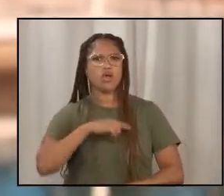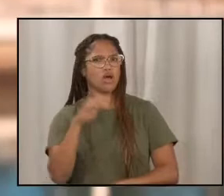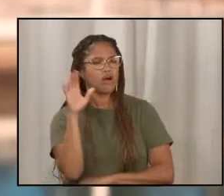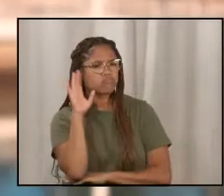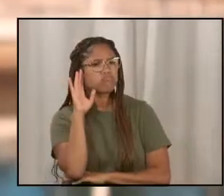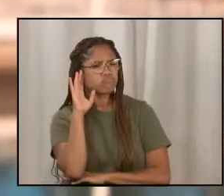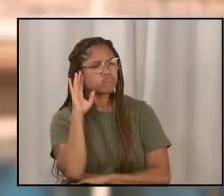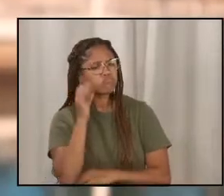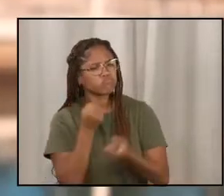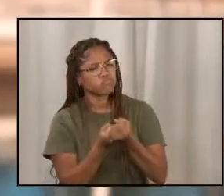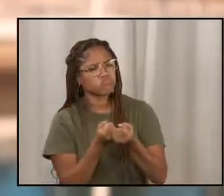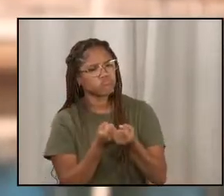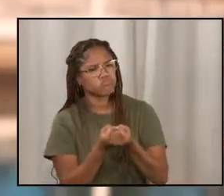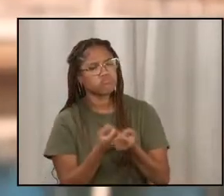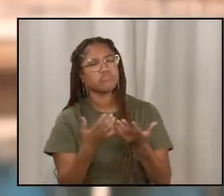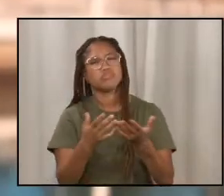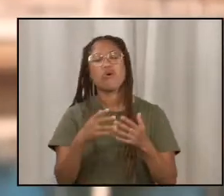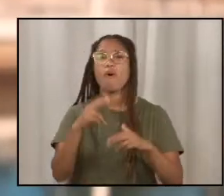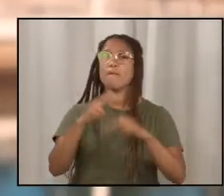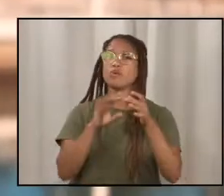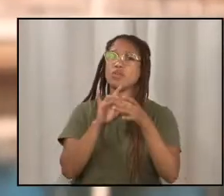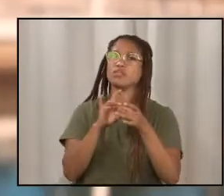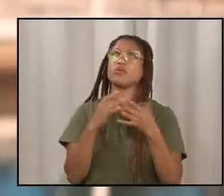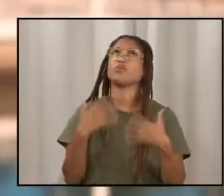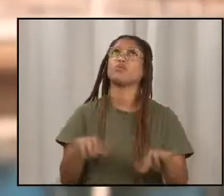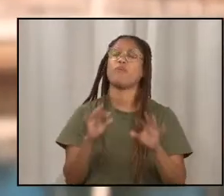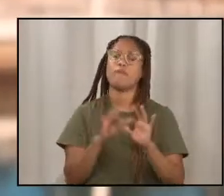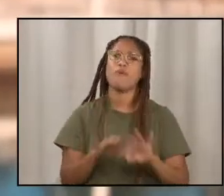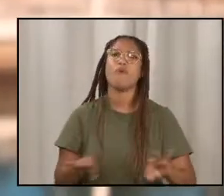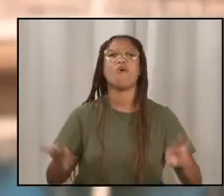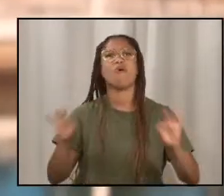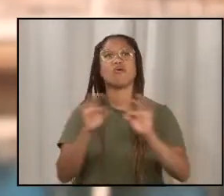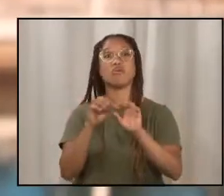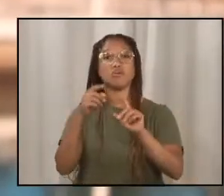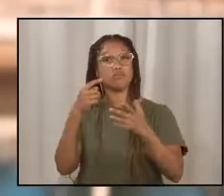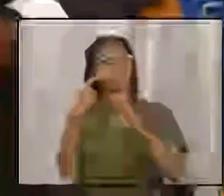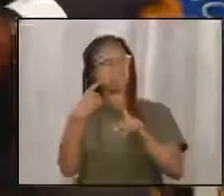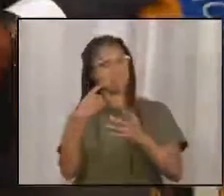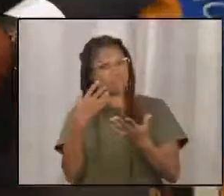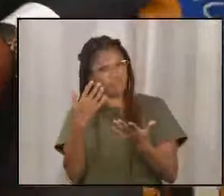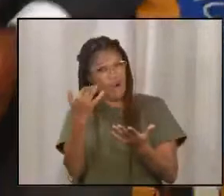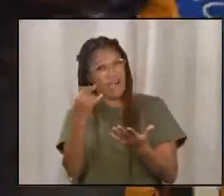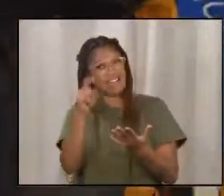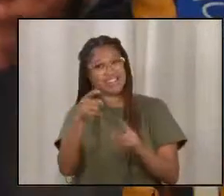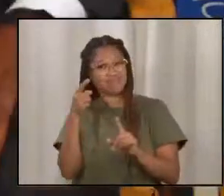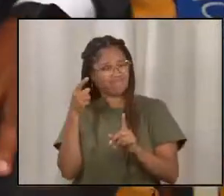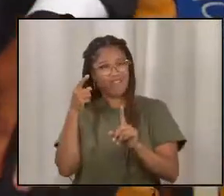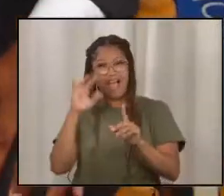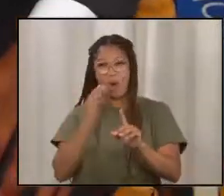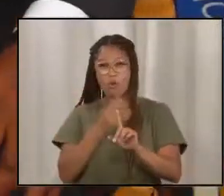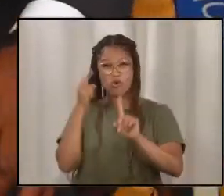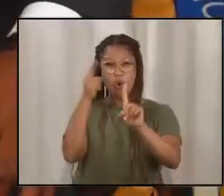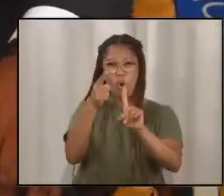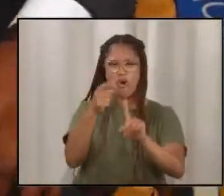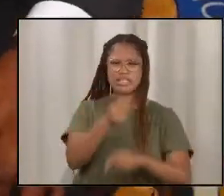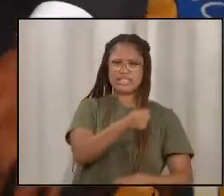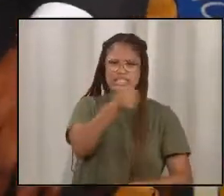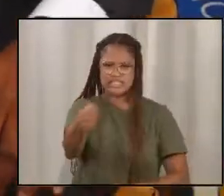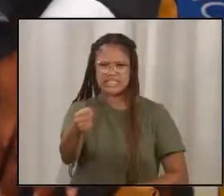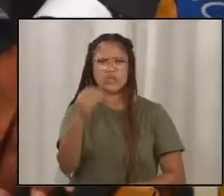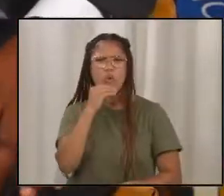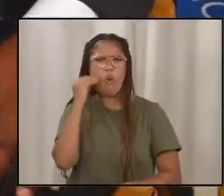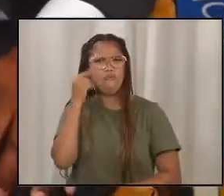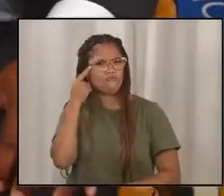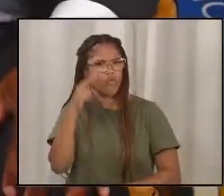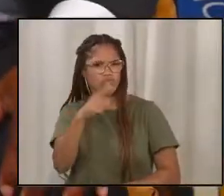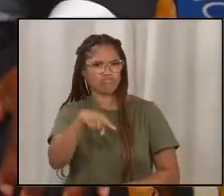building relationships is really pivotal in what we do, and the ultimate goal of housing people. I think that's great. Well